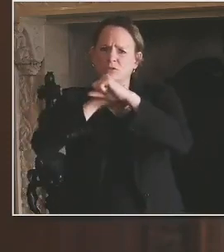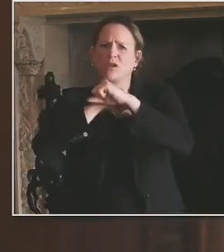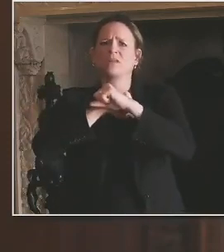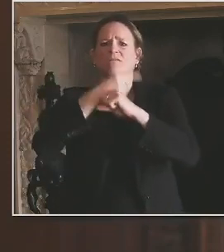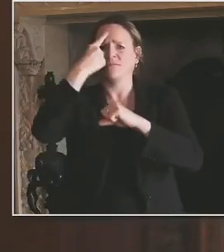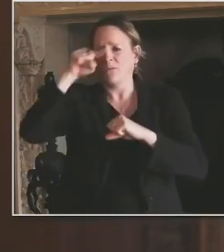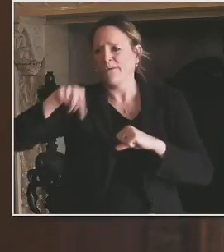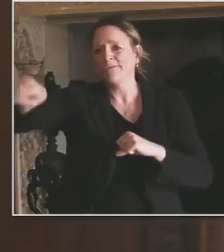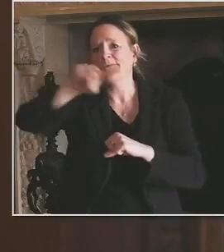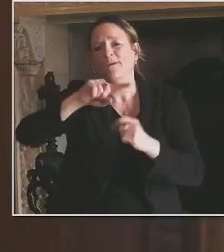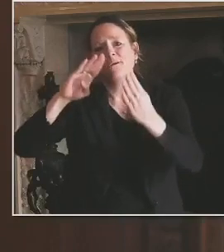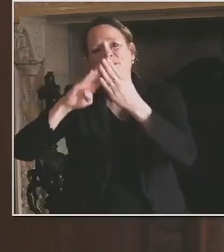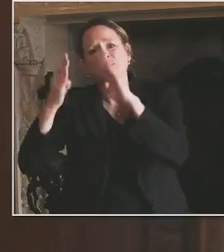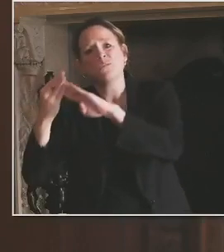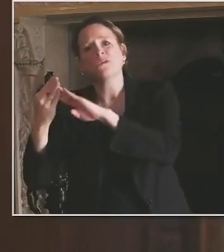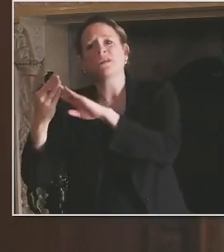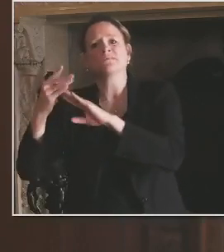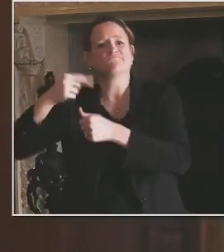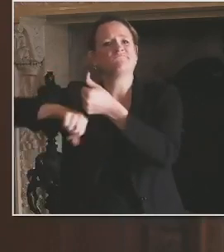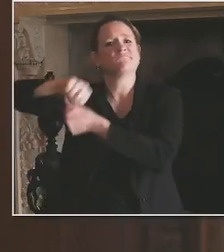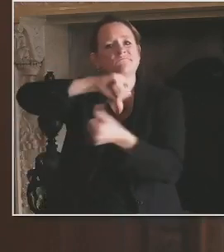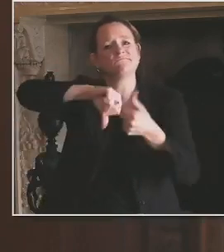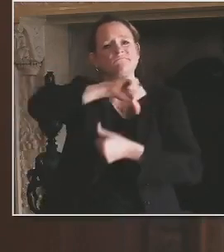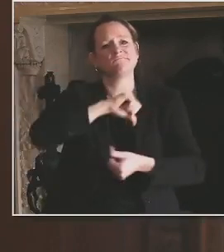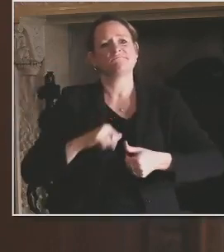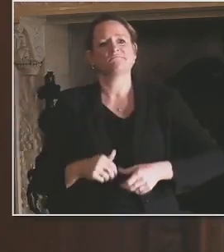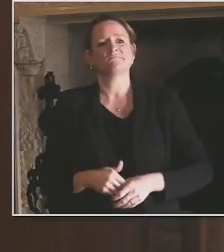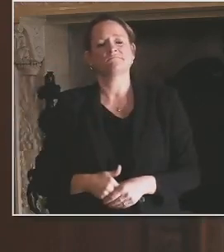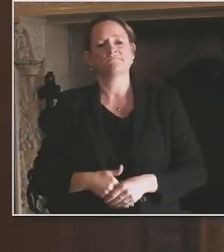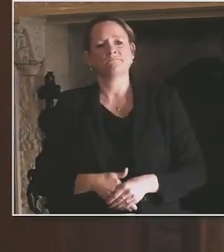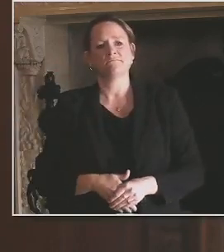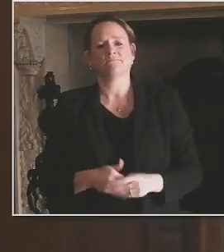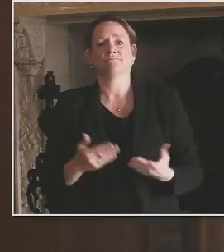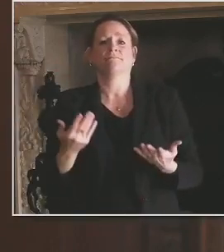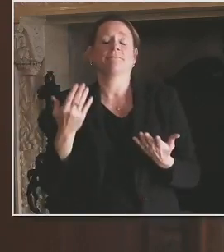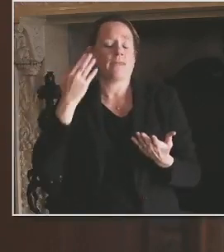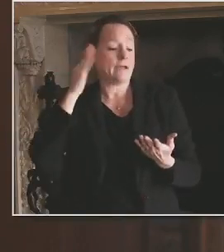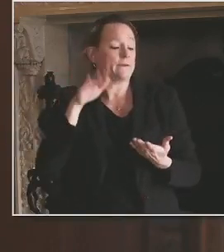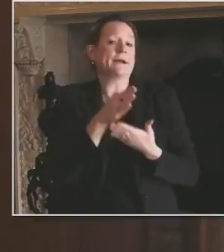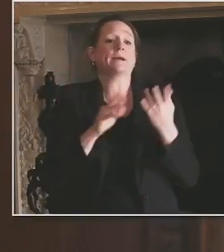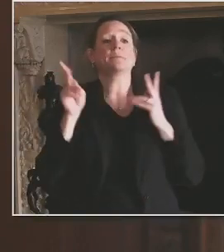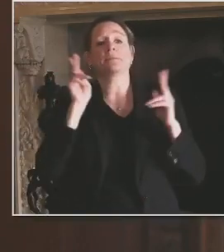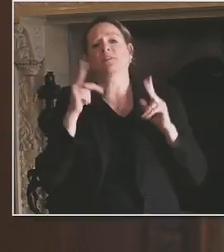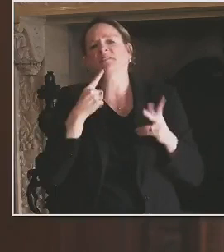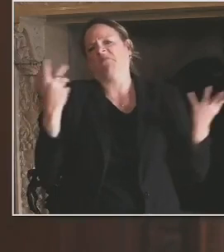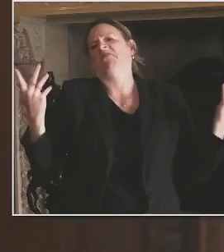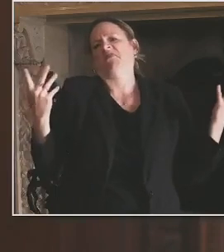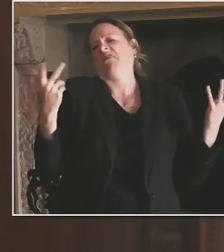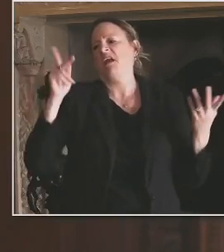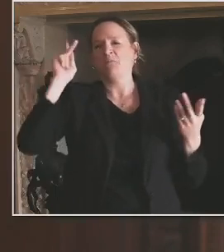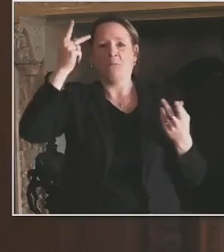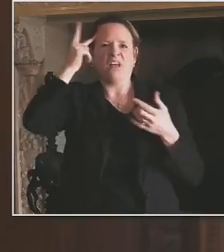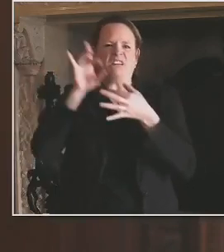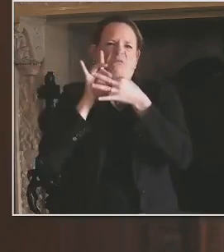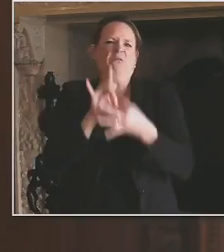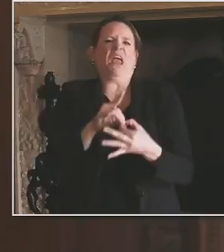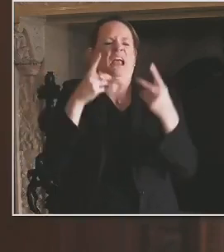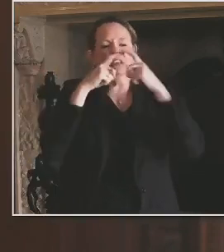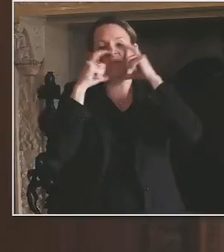I know some will try to make wearing a mask a political issue, but it's a public health issue, and it's certainly